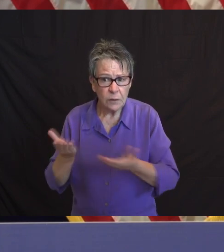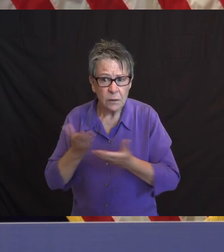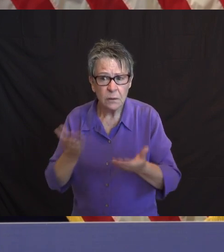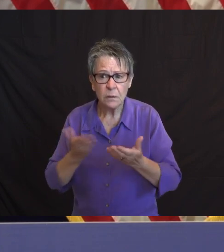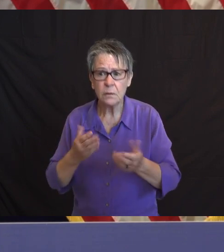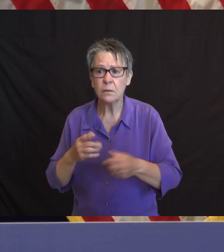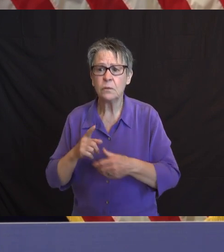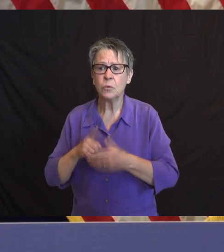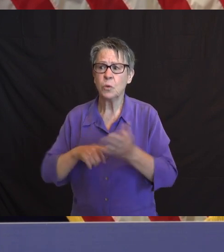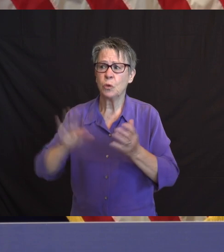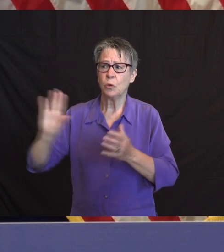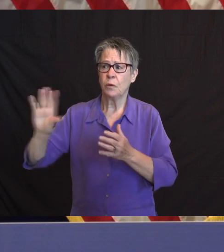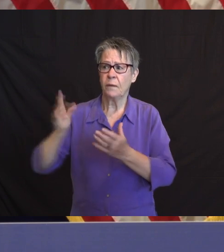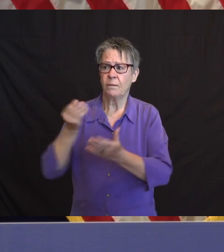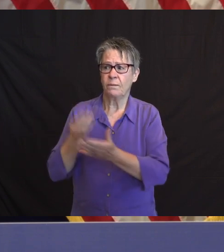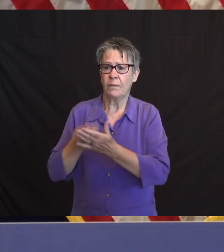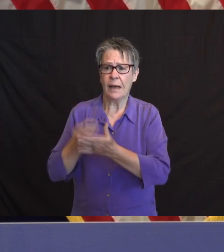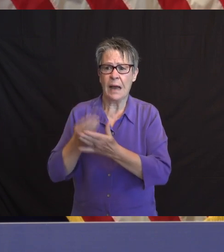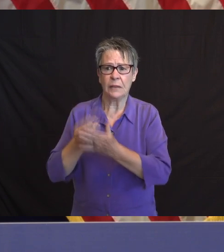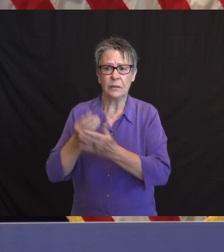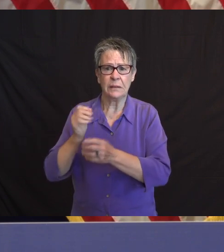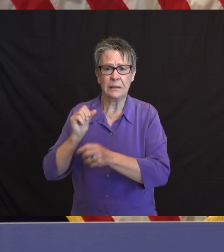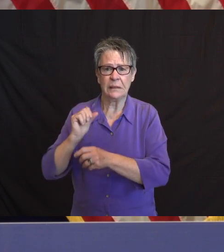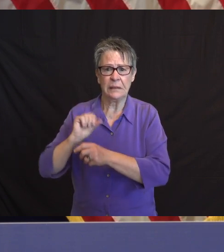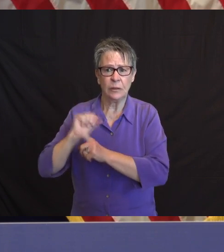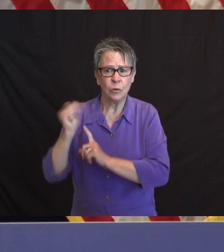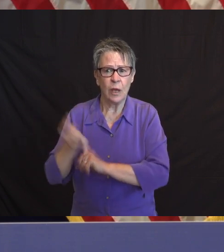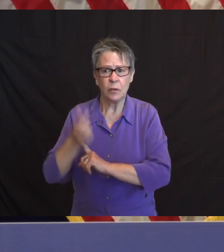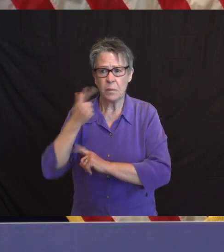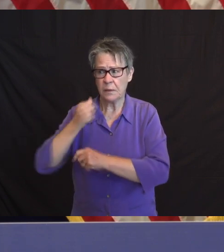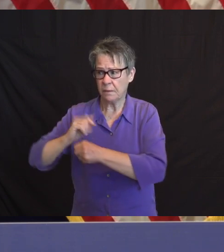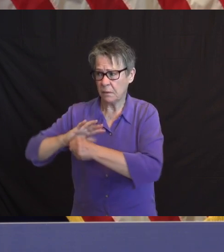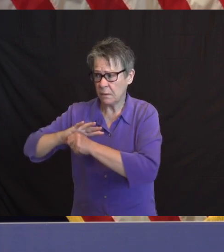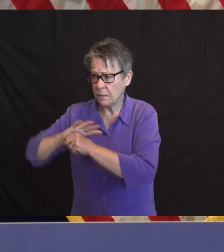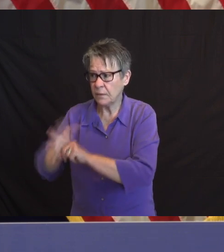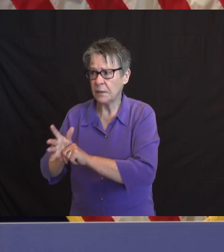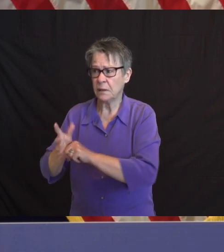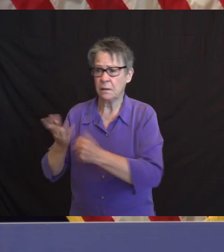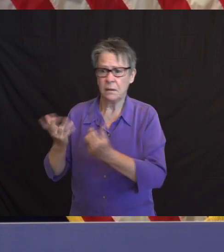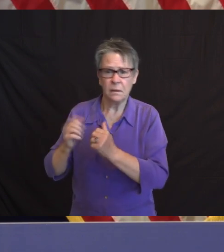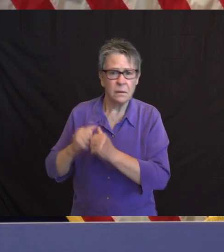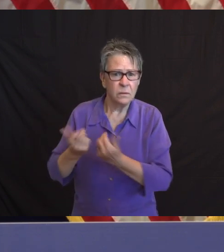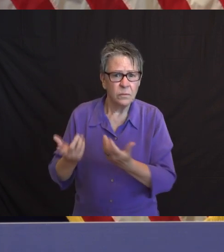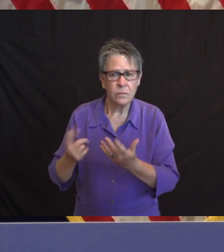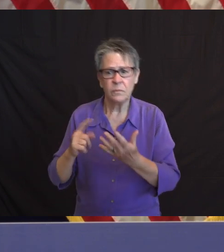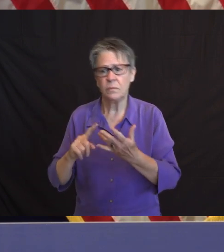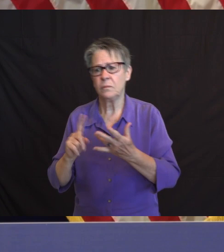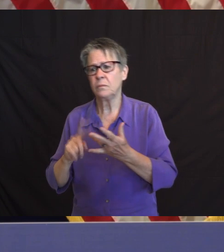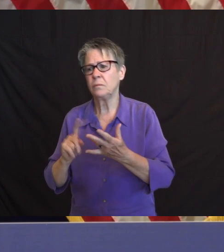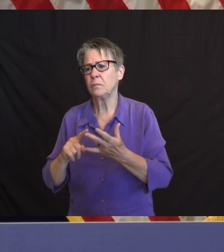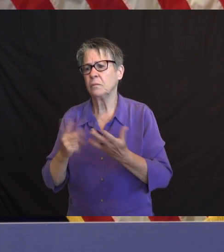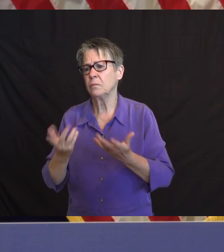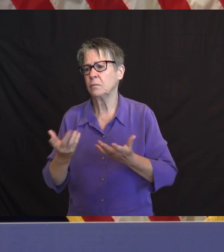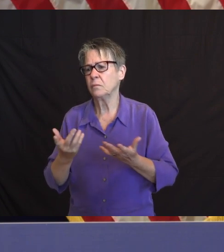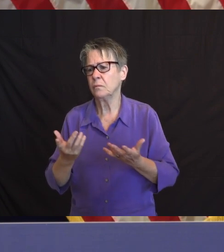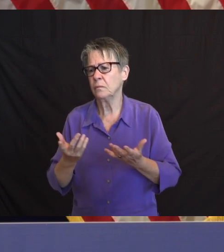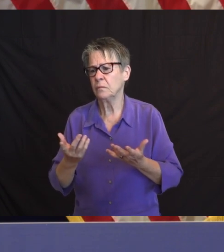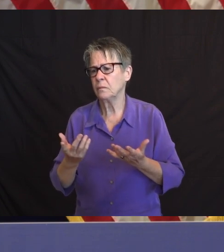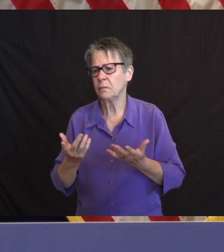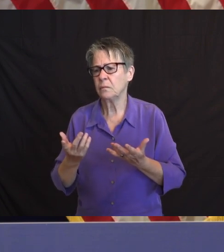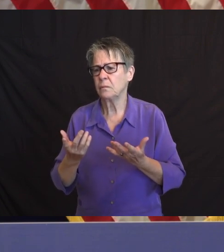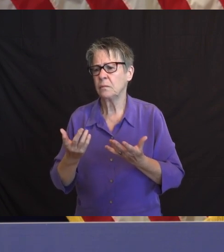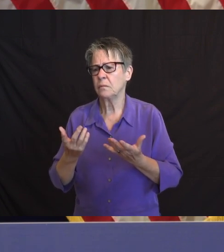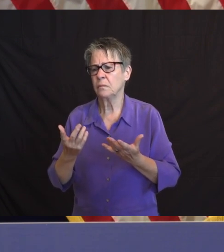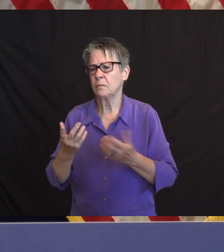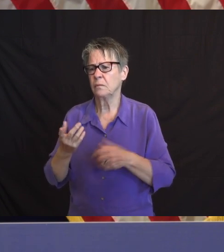current recession due to COVID and the state budget hole? What is the impact of the COVID lockdown on positive train control preparations? And will we